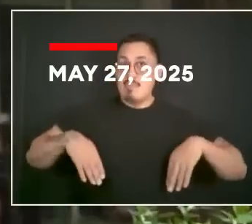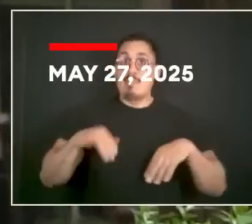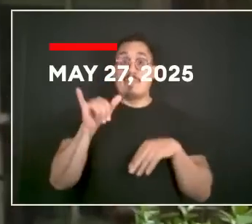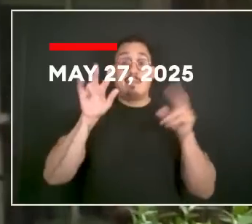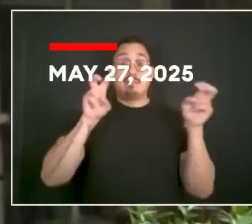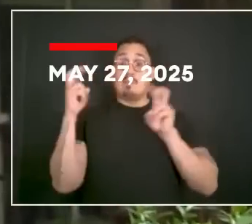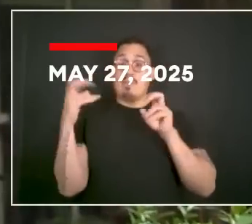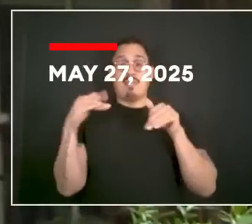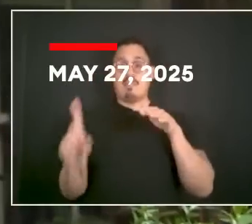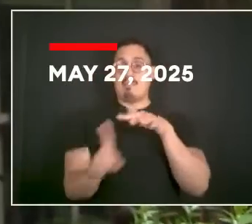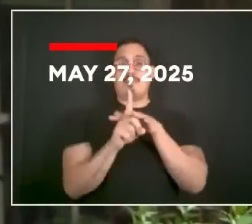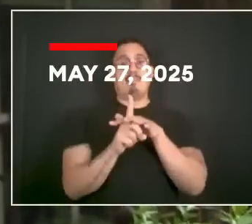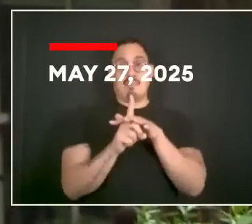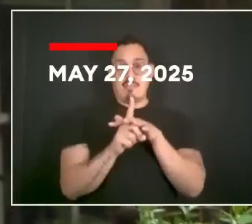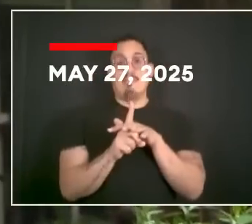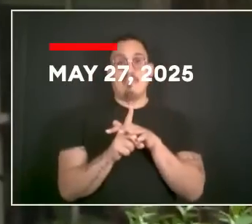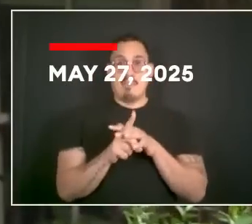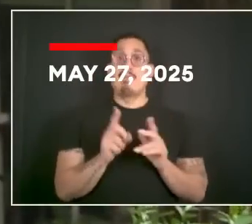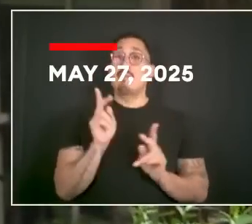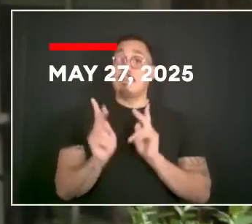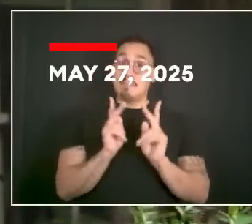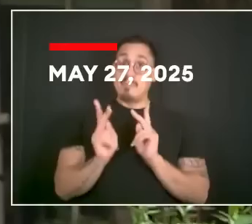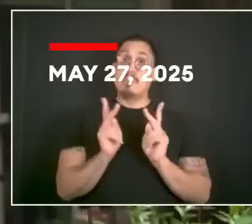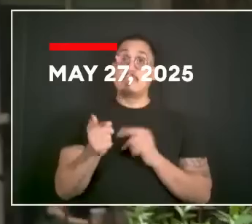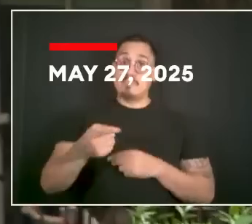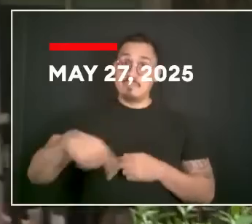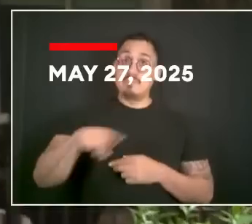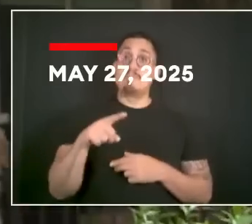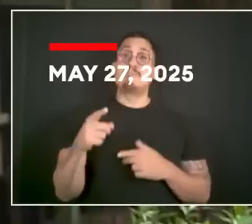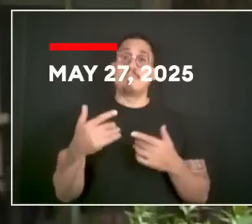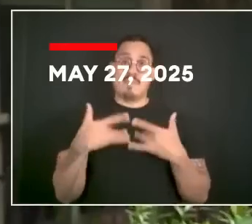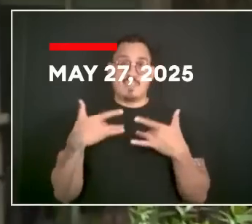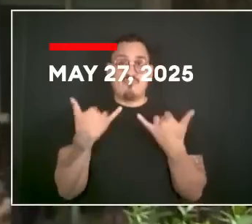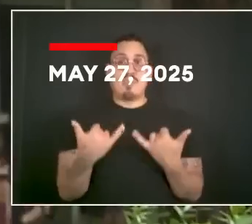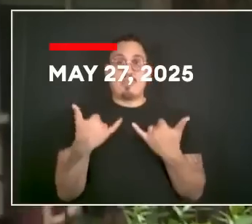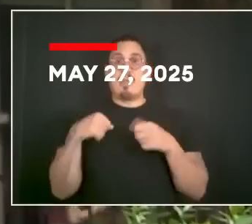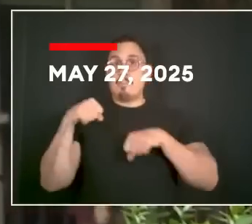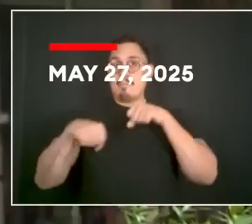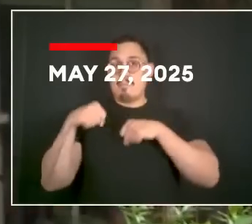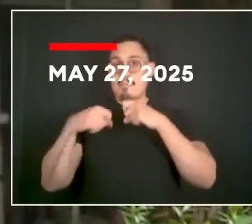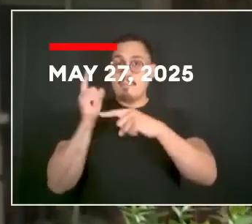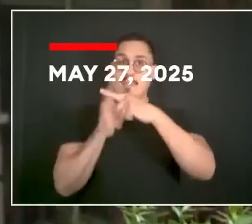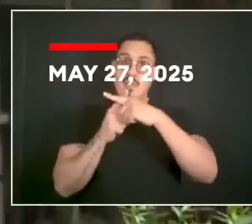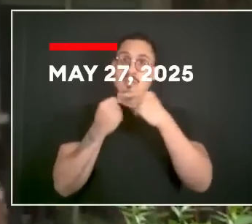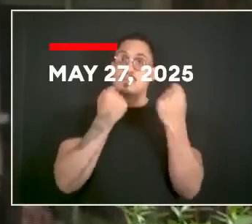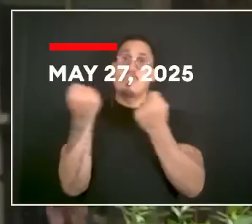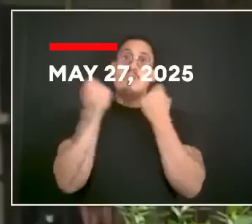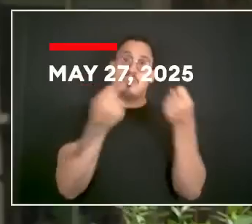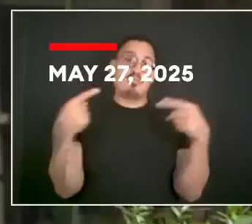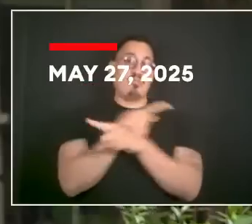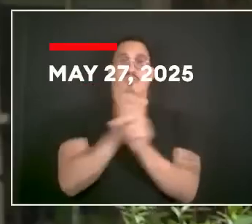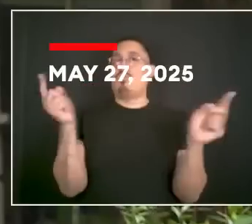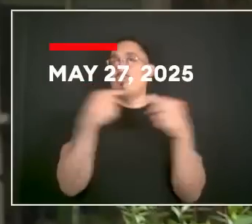People feel our streets have reached a level of reckless driving. We look at what happened to Michael Miller, one of